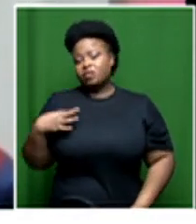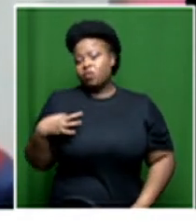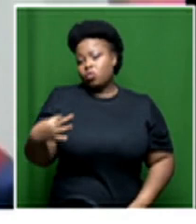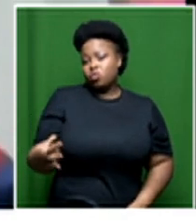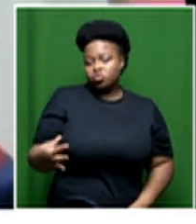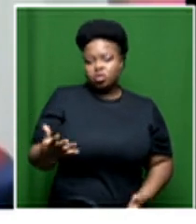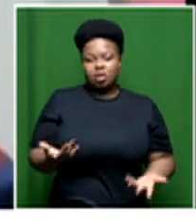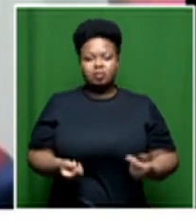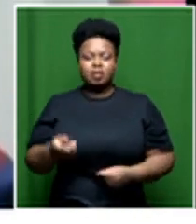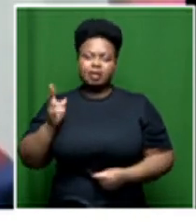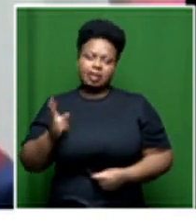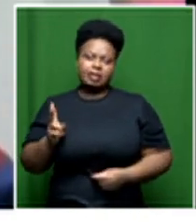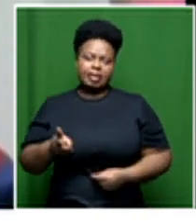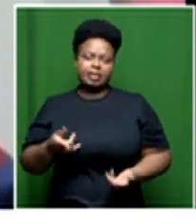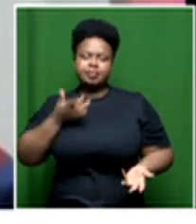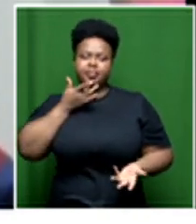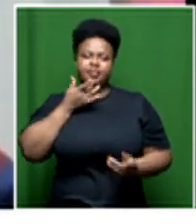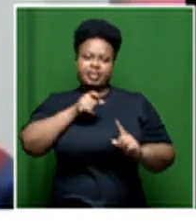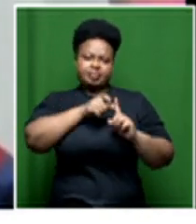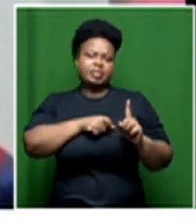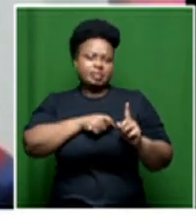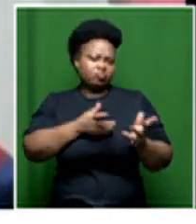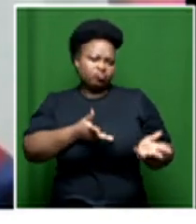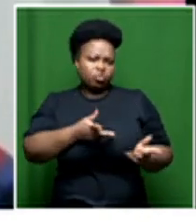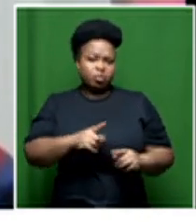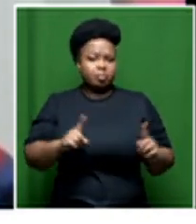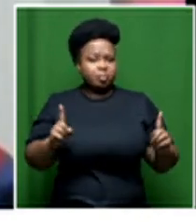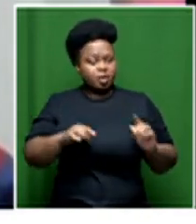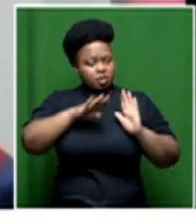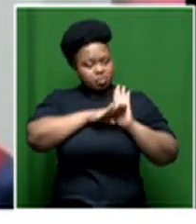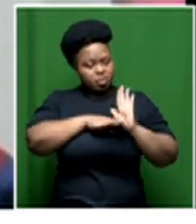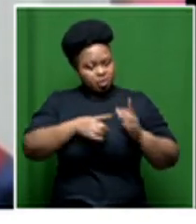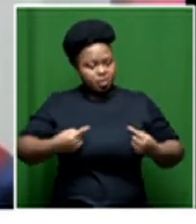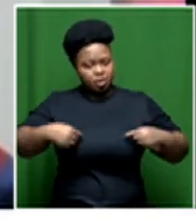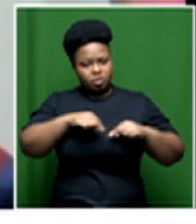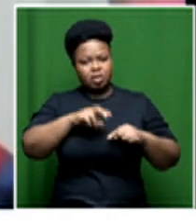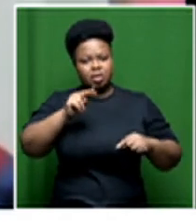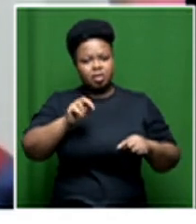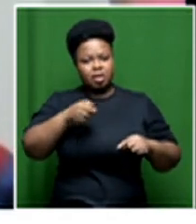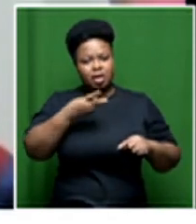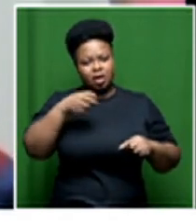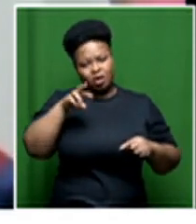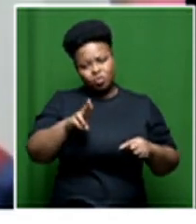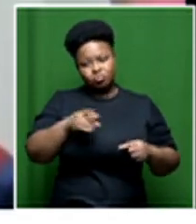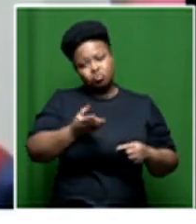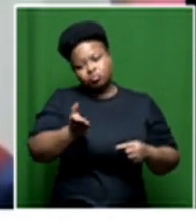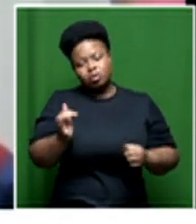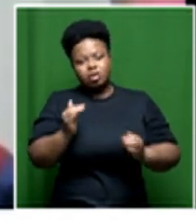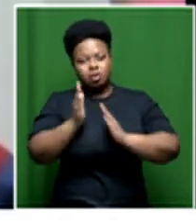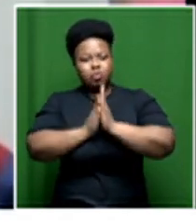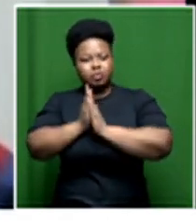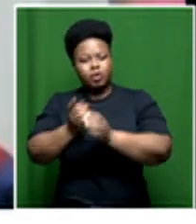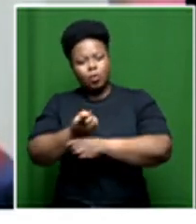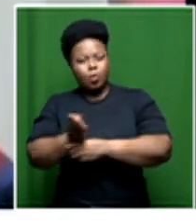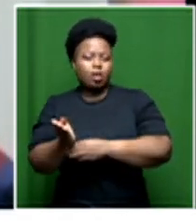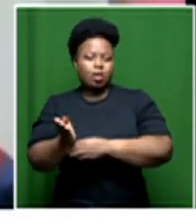voluntary, and also is at the discretion of an individual. But our program as Nehawu is more encouraging all of them to get